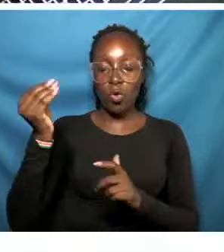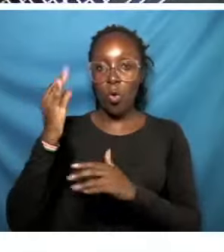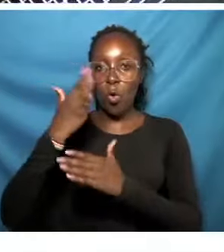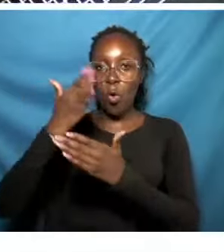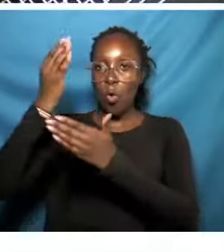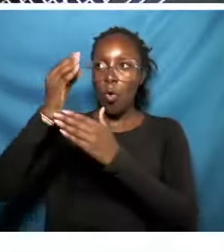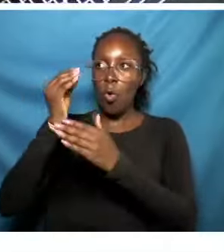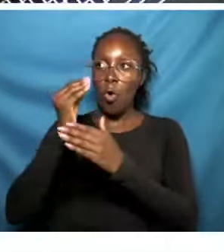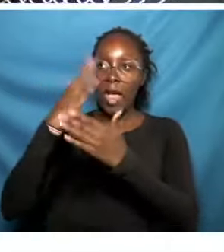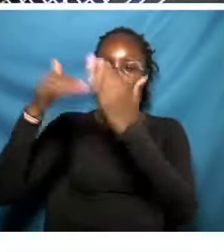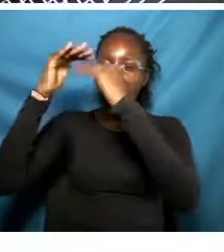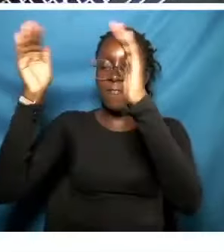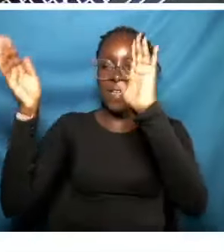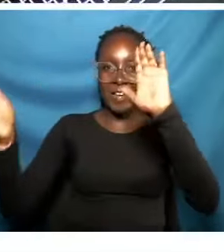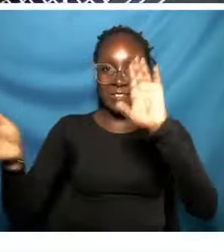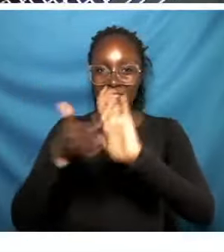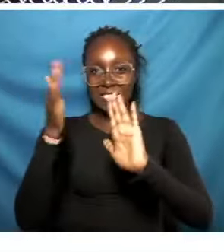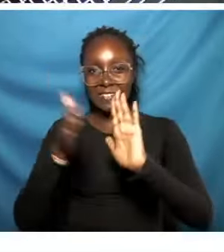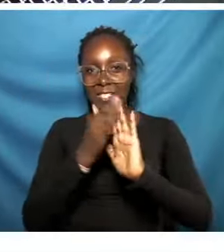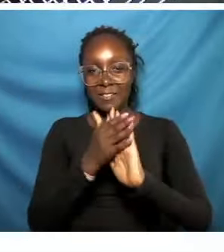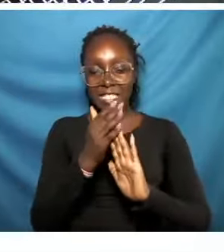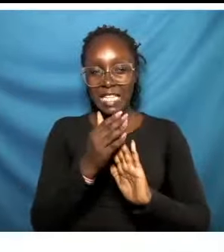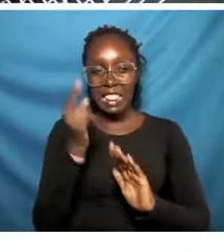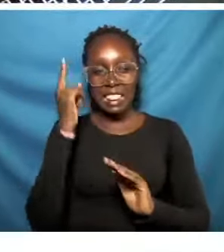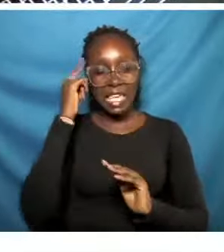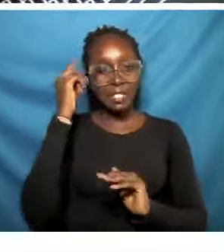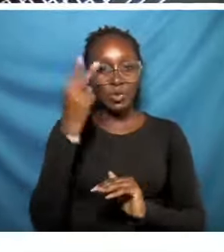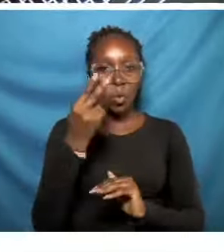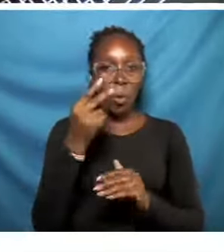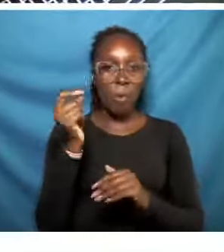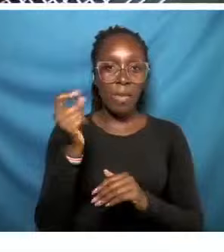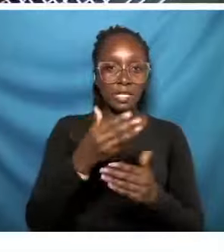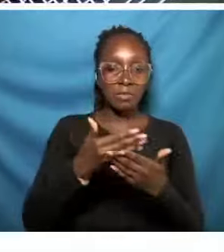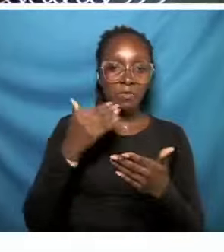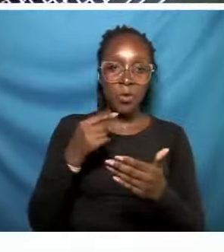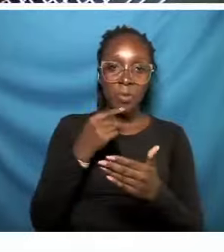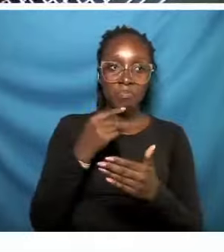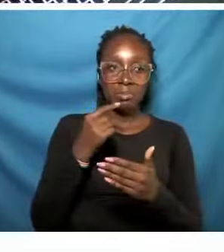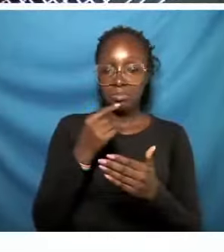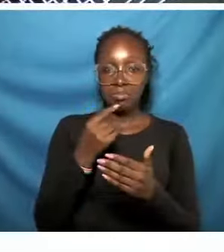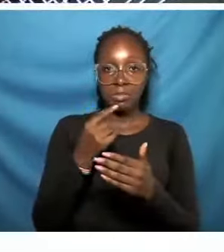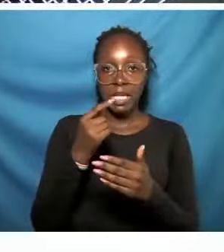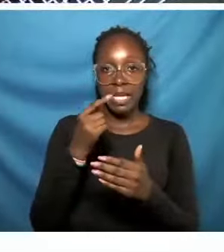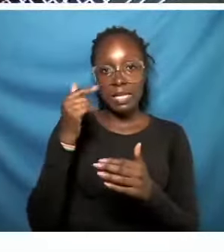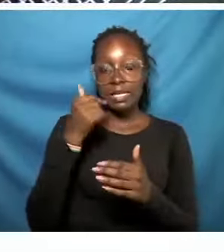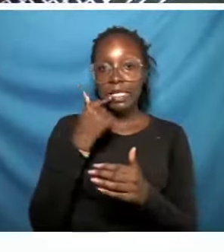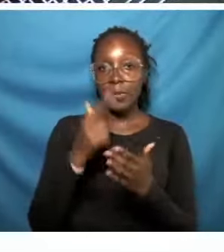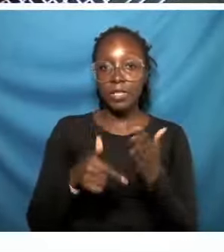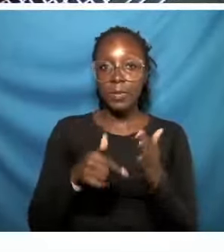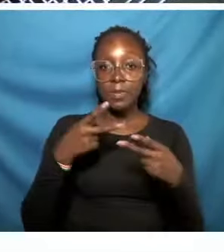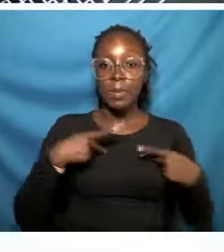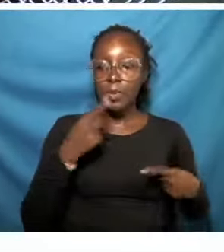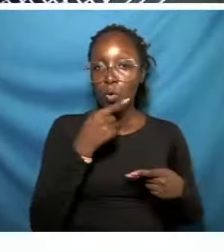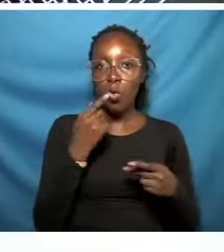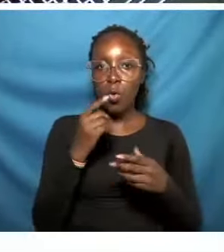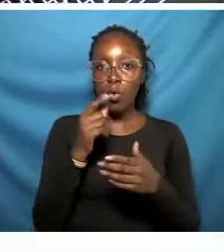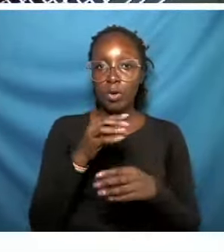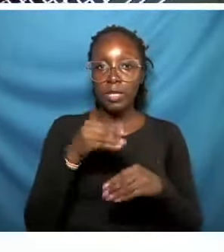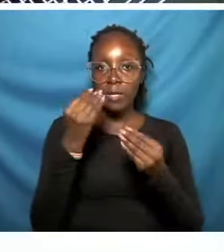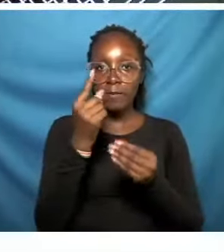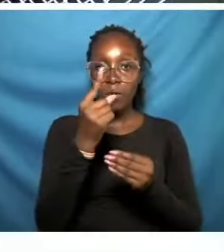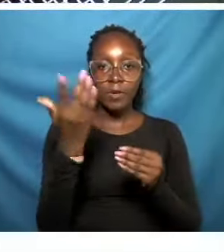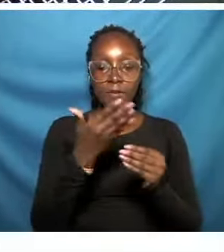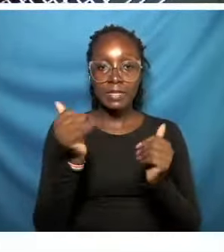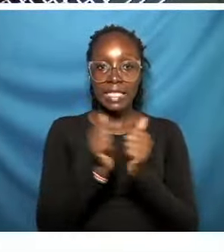About a month ago, 2 months ago. You remember that? That those who tithe will go to heaven express. The danger there